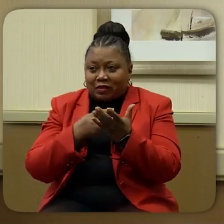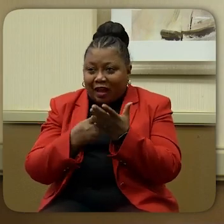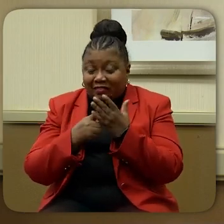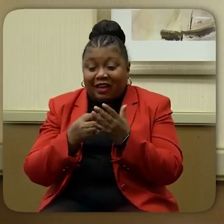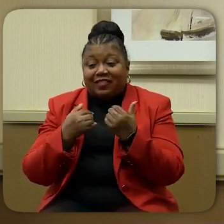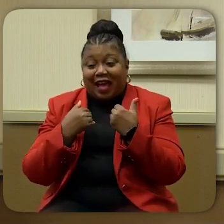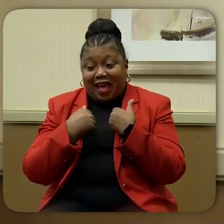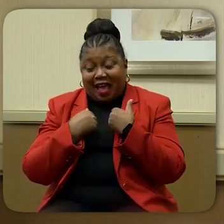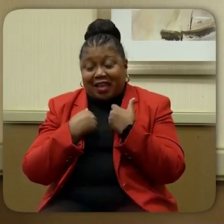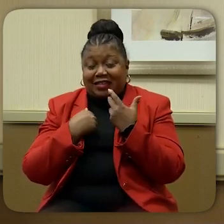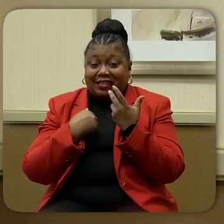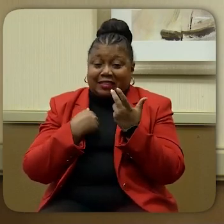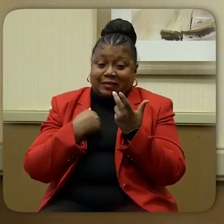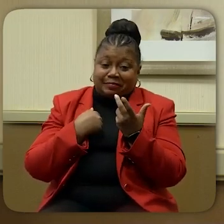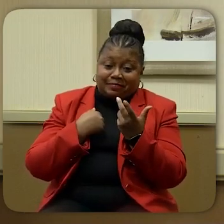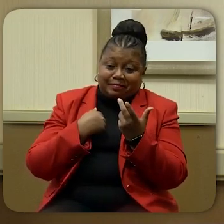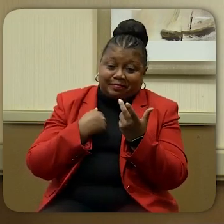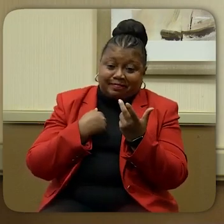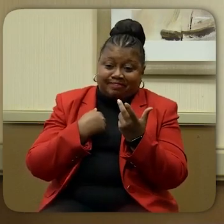I've had,